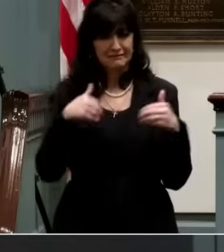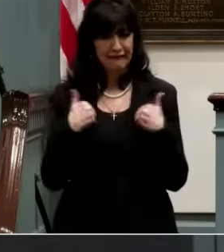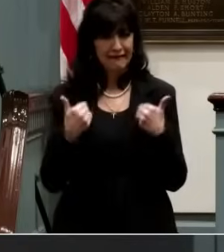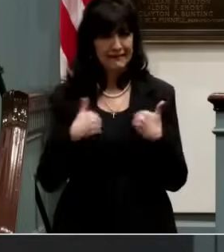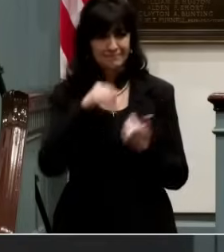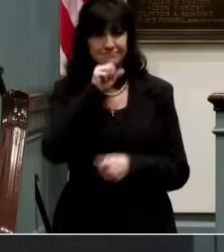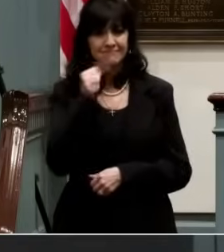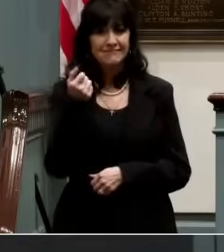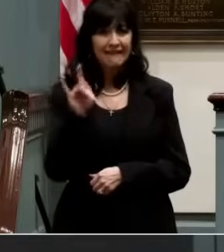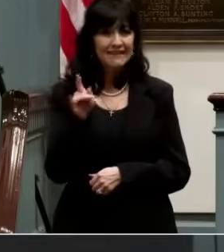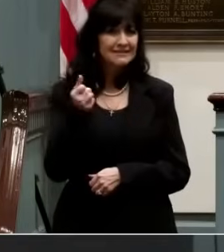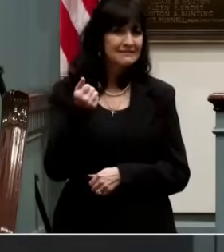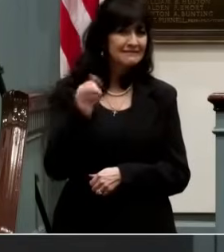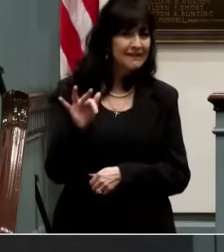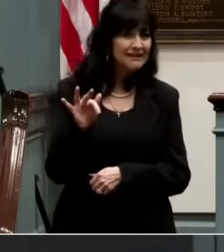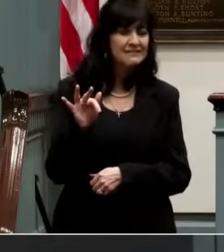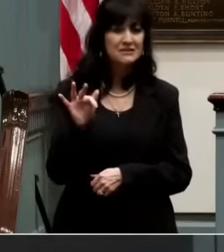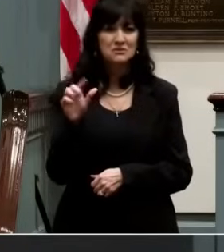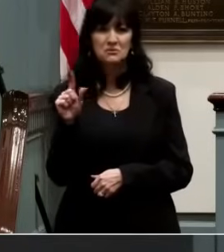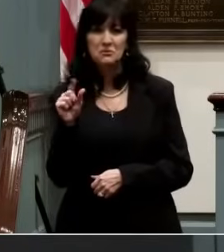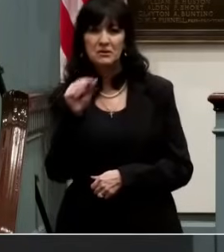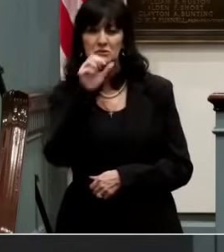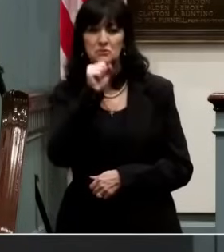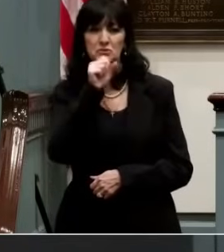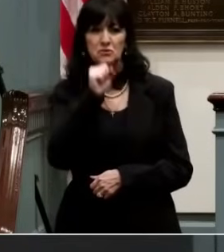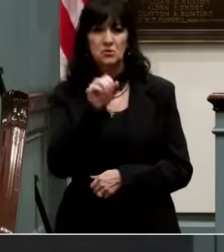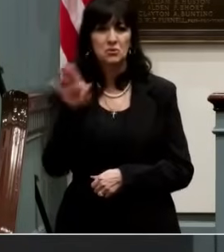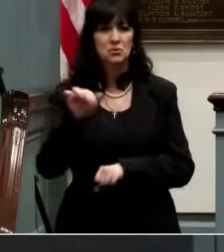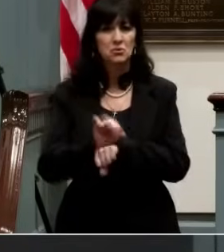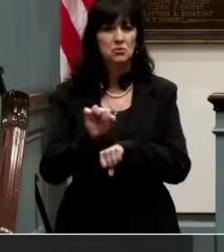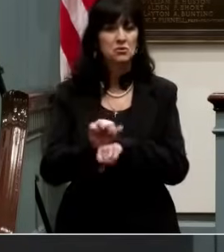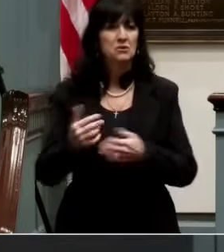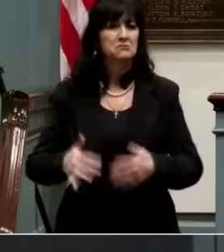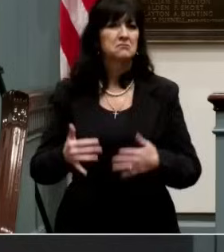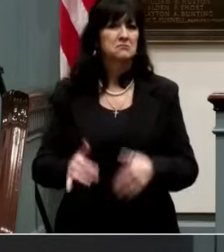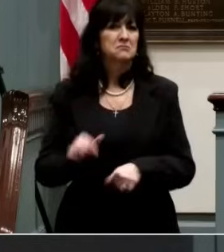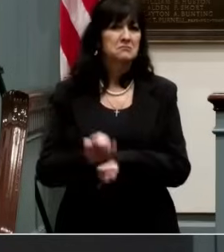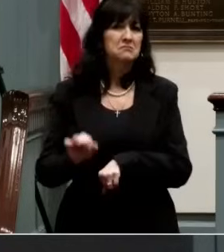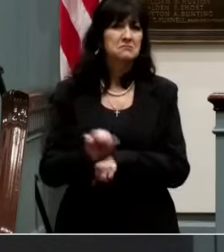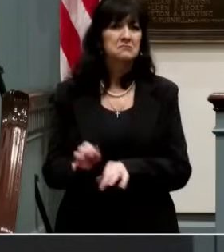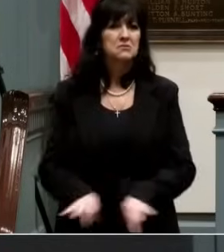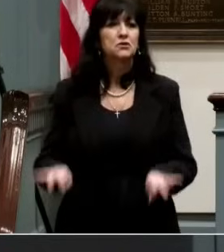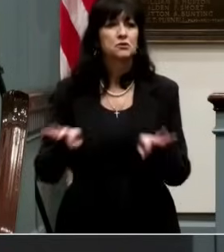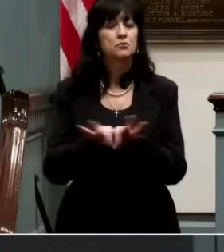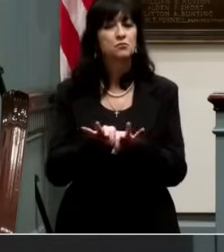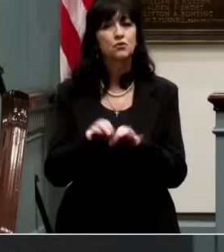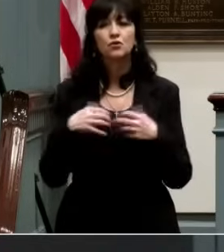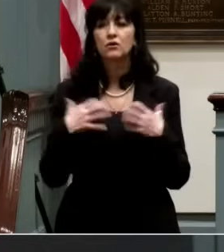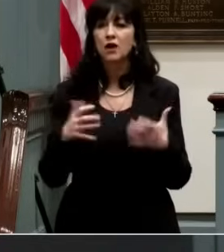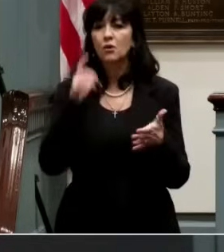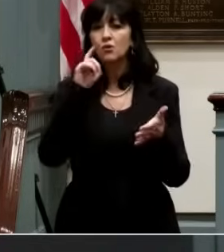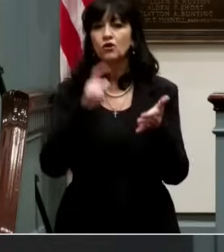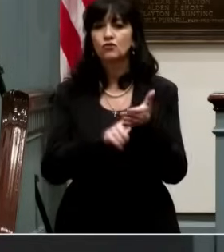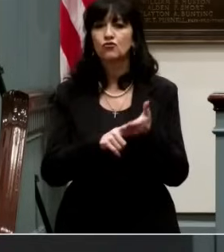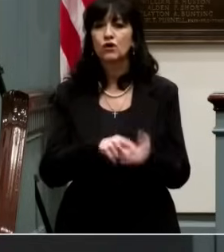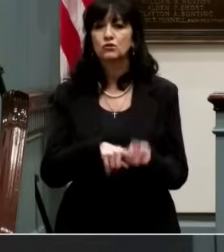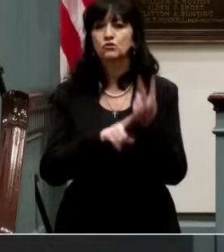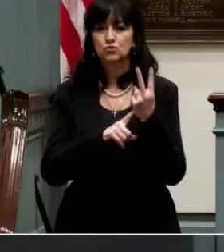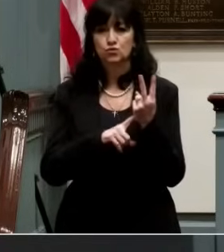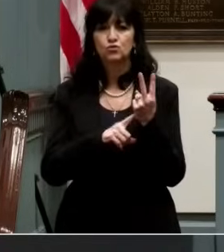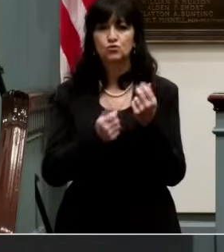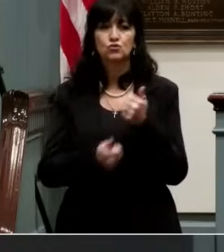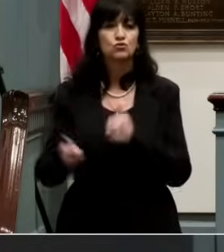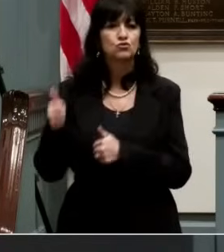20, very young, and just doing incredible work. I'd also like to take a moment to recognize 2 Supreme